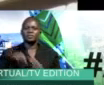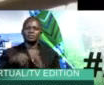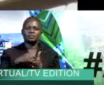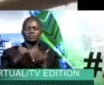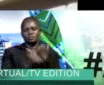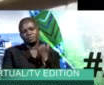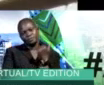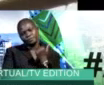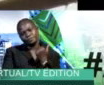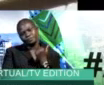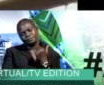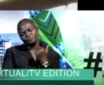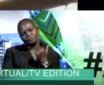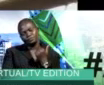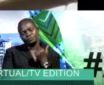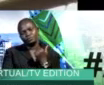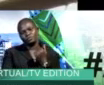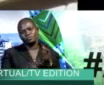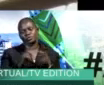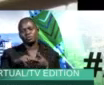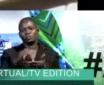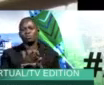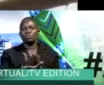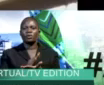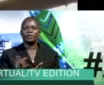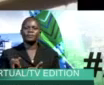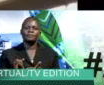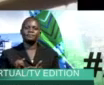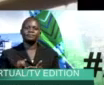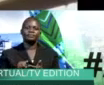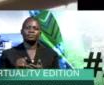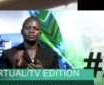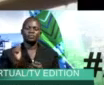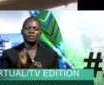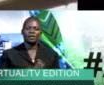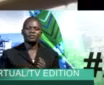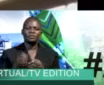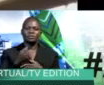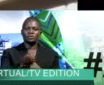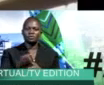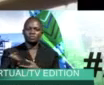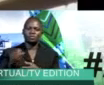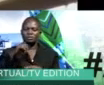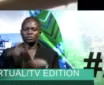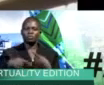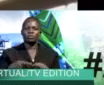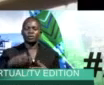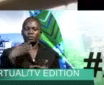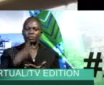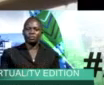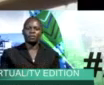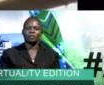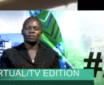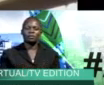With respect to clean energy, to cooking, yes, LPG distribution has been